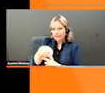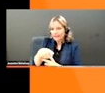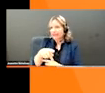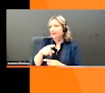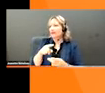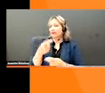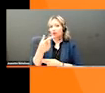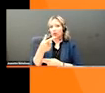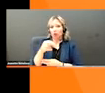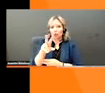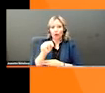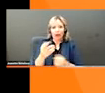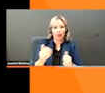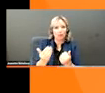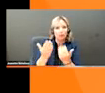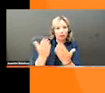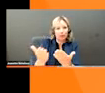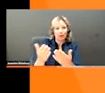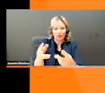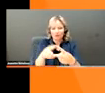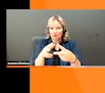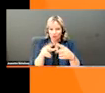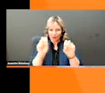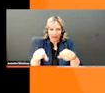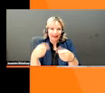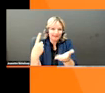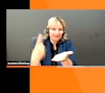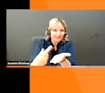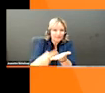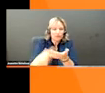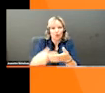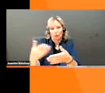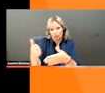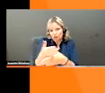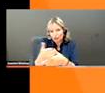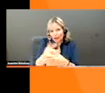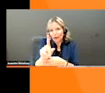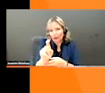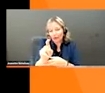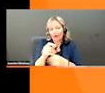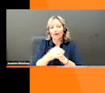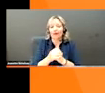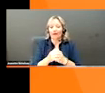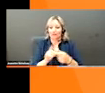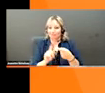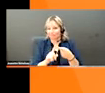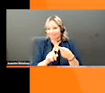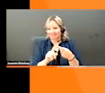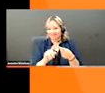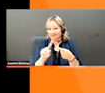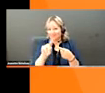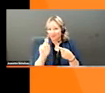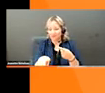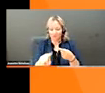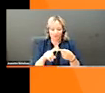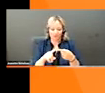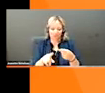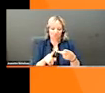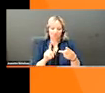could share? Or maybe a better question to ask is, one